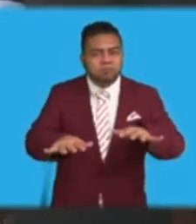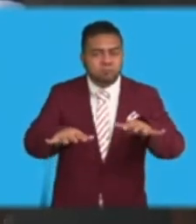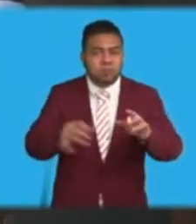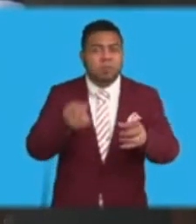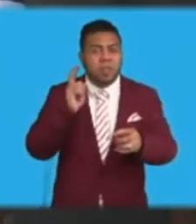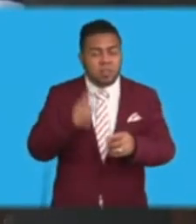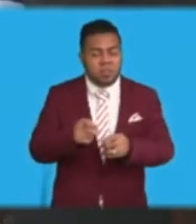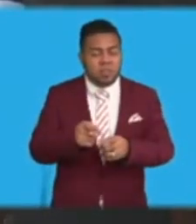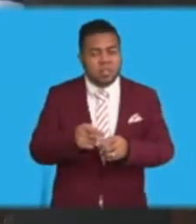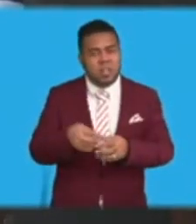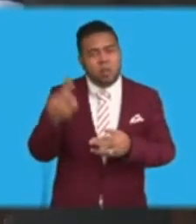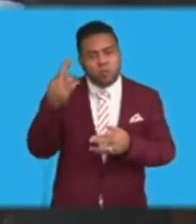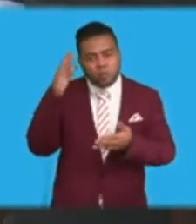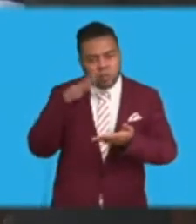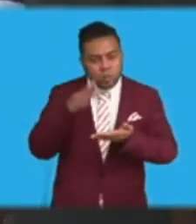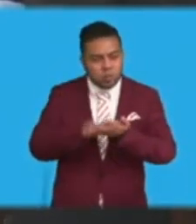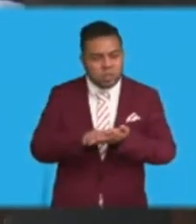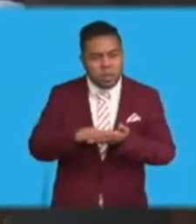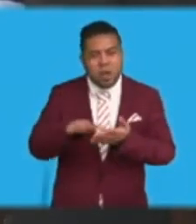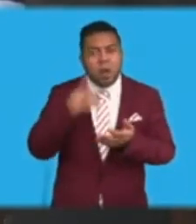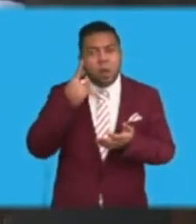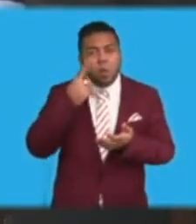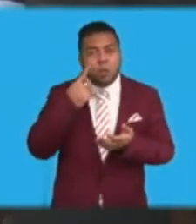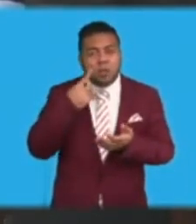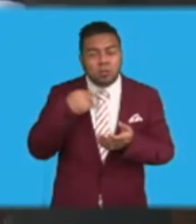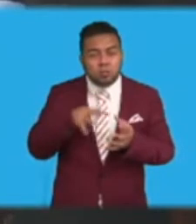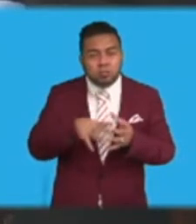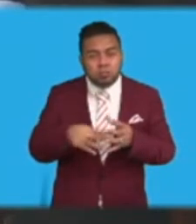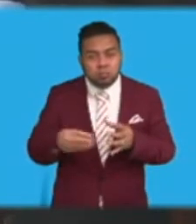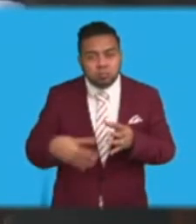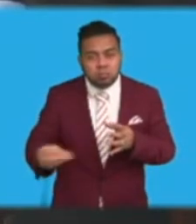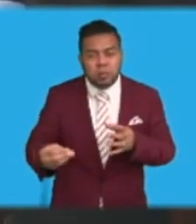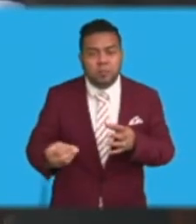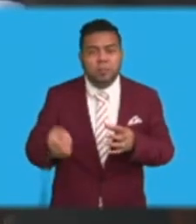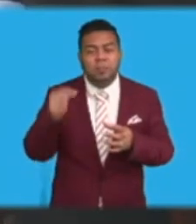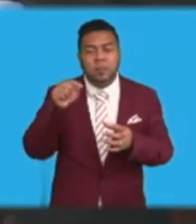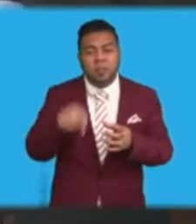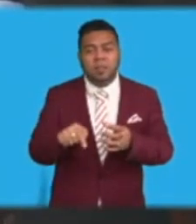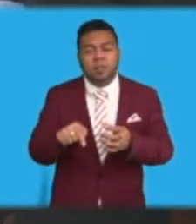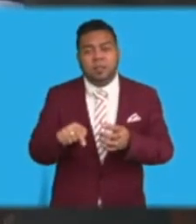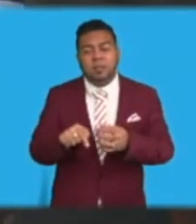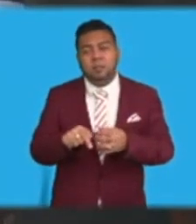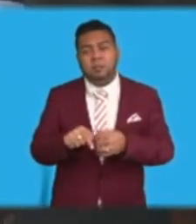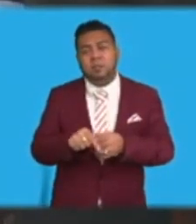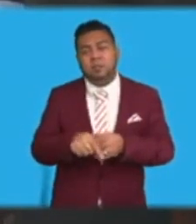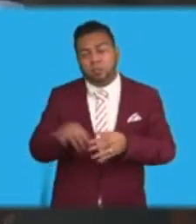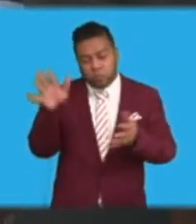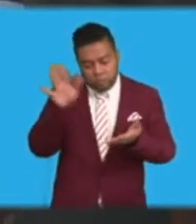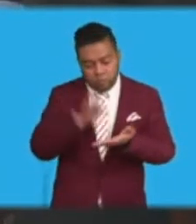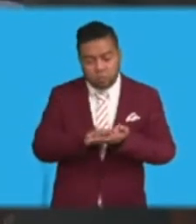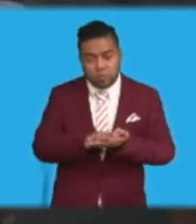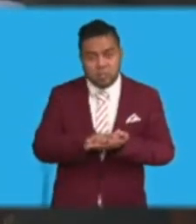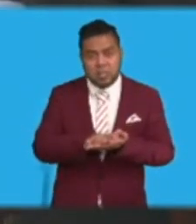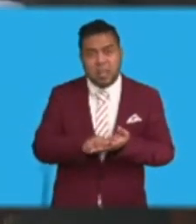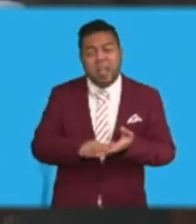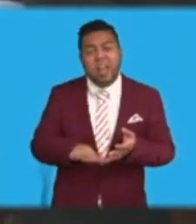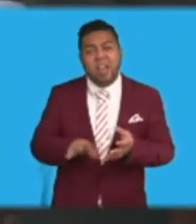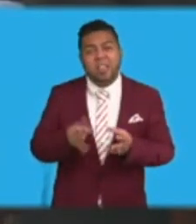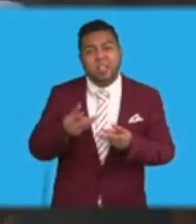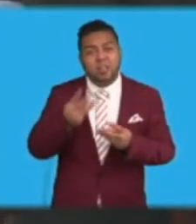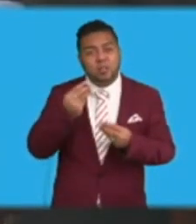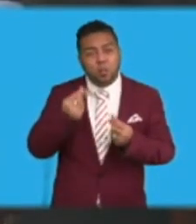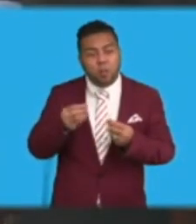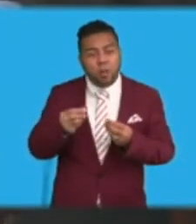reduce downstream flood levels and flows. Plants also reinforce river banks, decreasing erosion and increasing the deposit